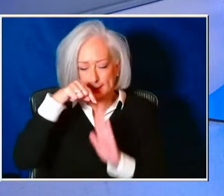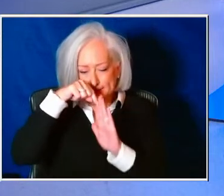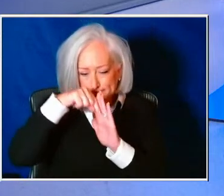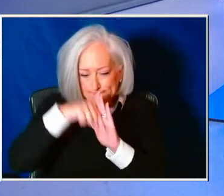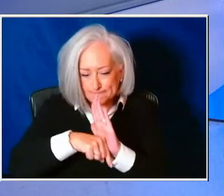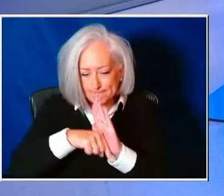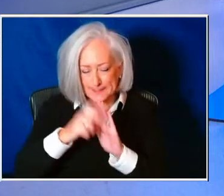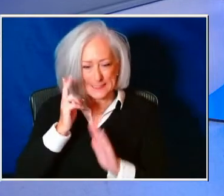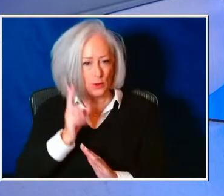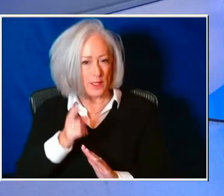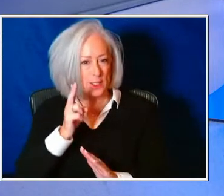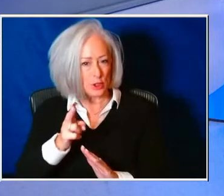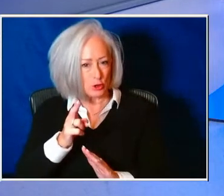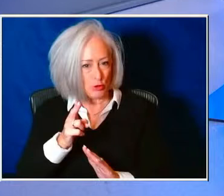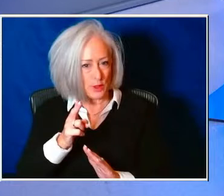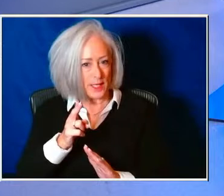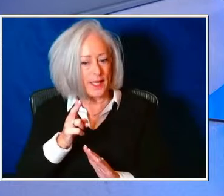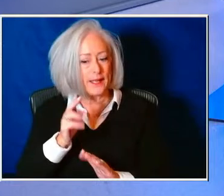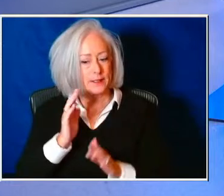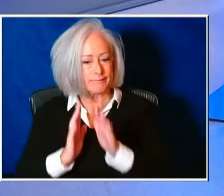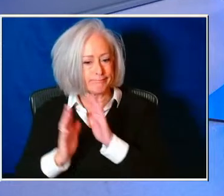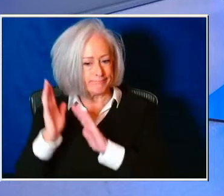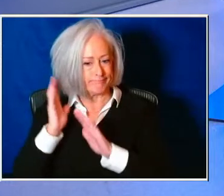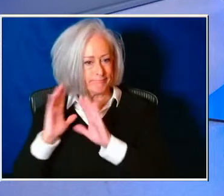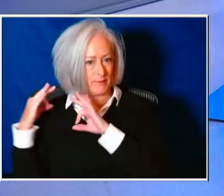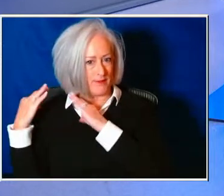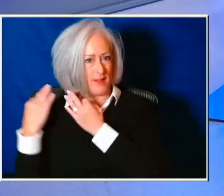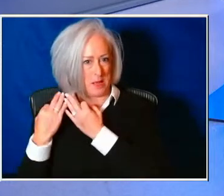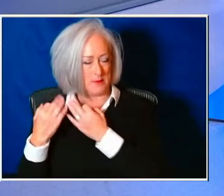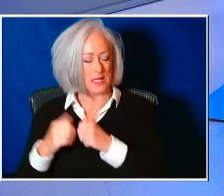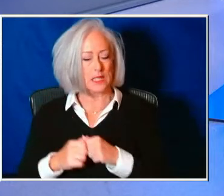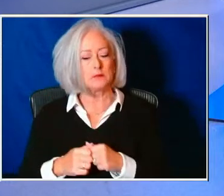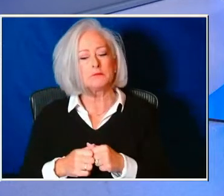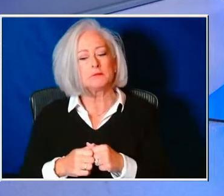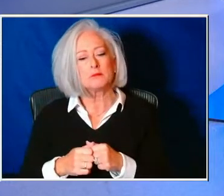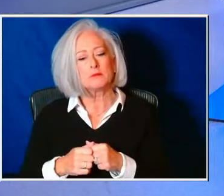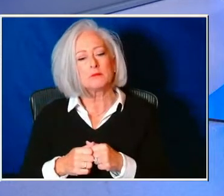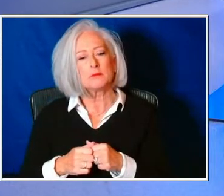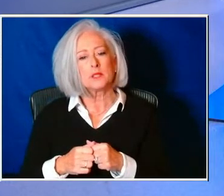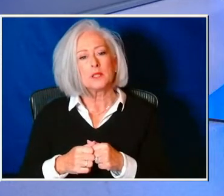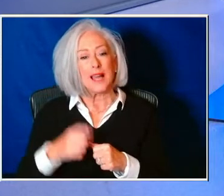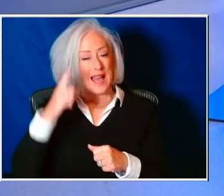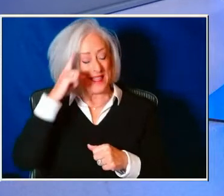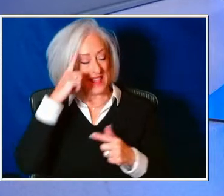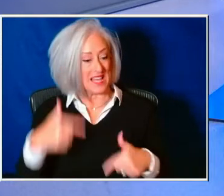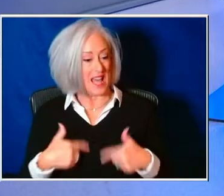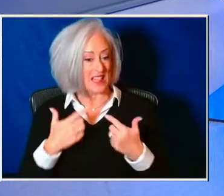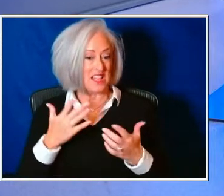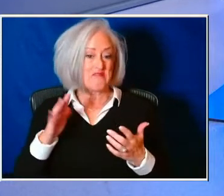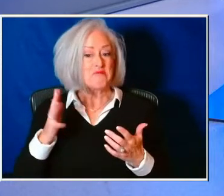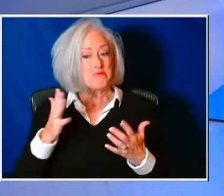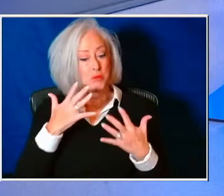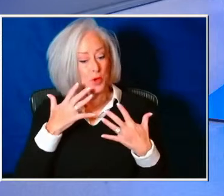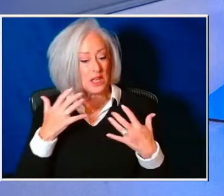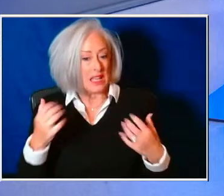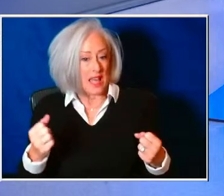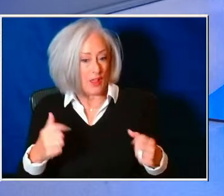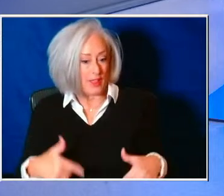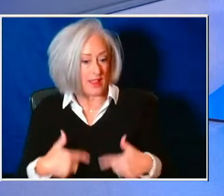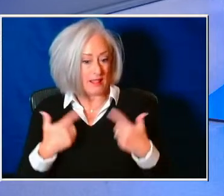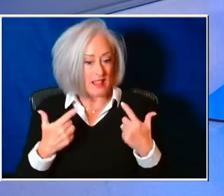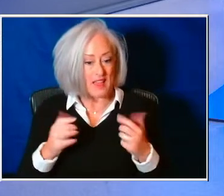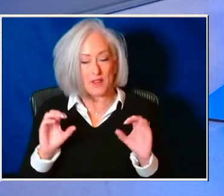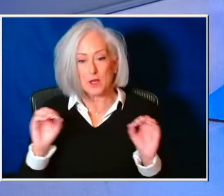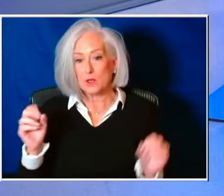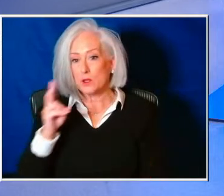or how far back my heart history in my family might go, but I think I live a pretty healthy lifestyle. I don't smoke. I exercise regularly.